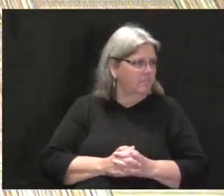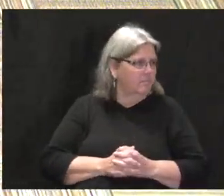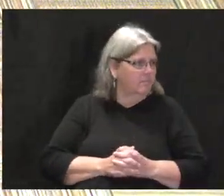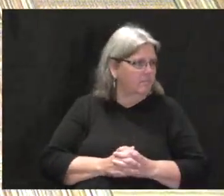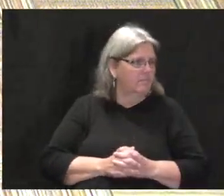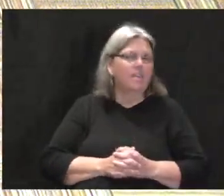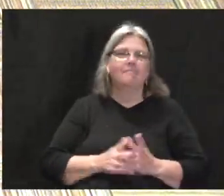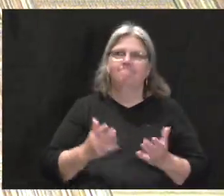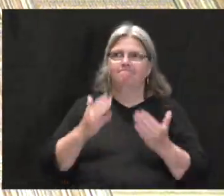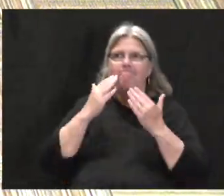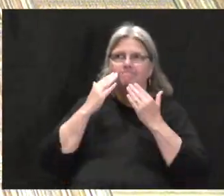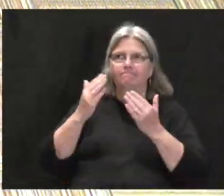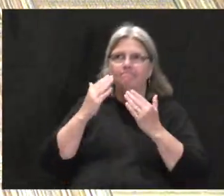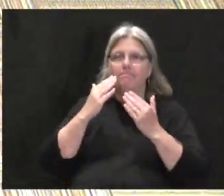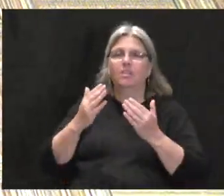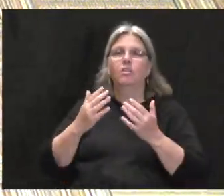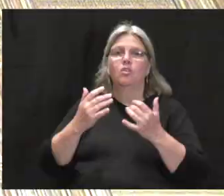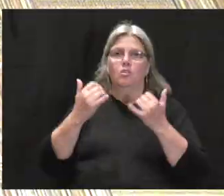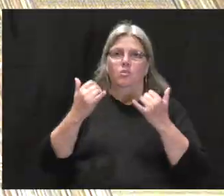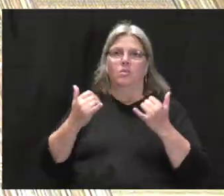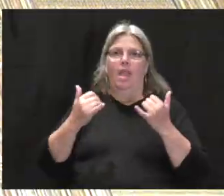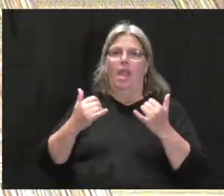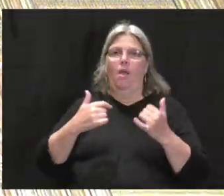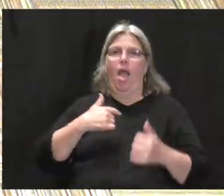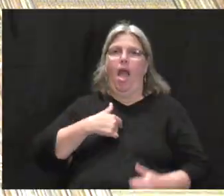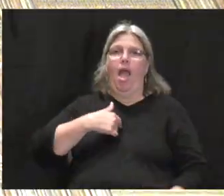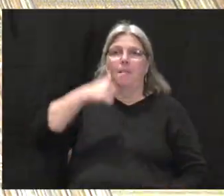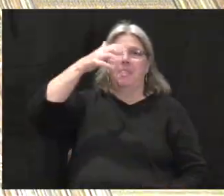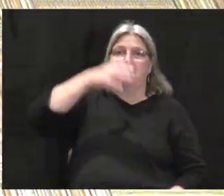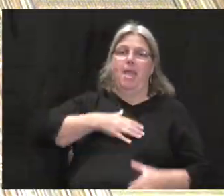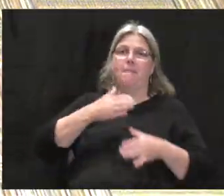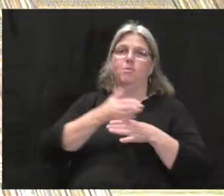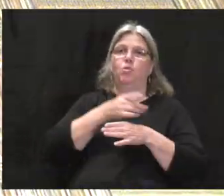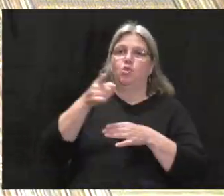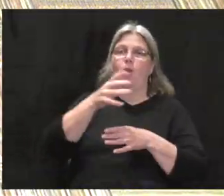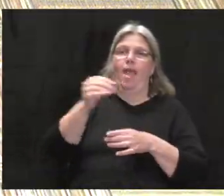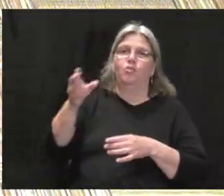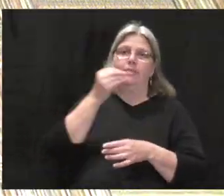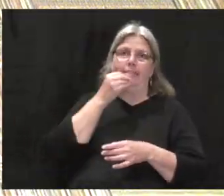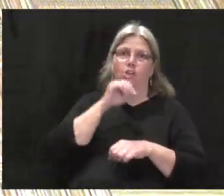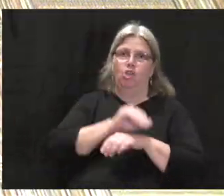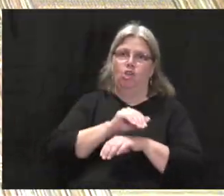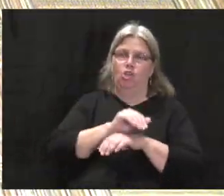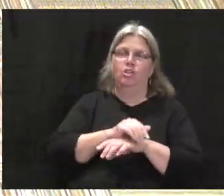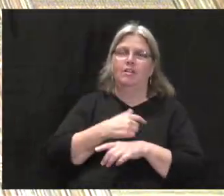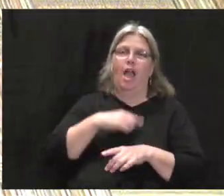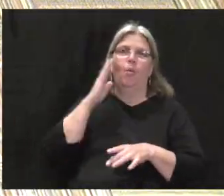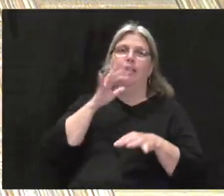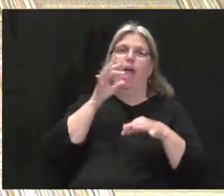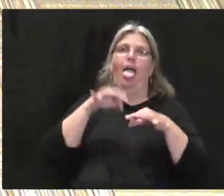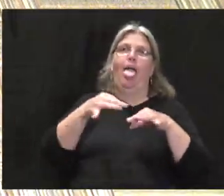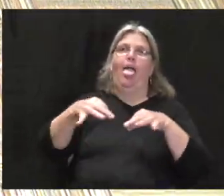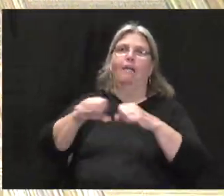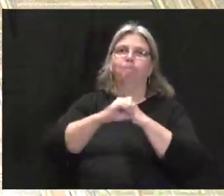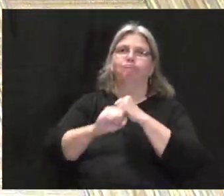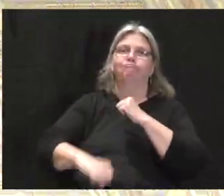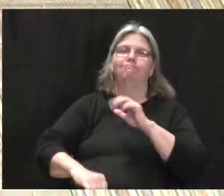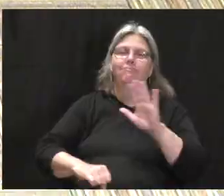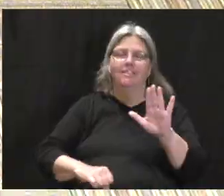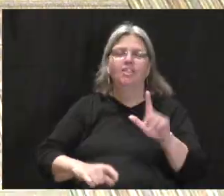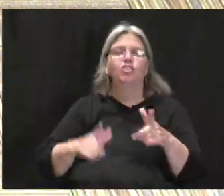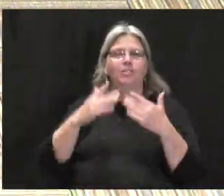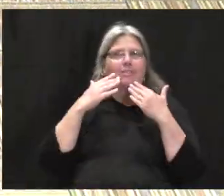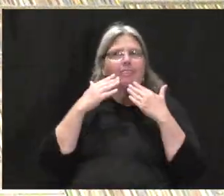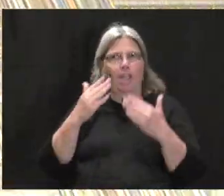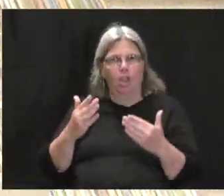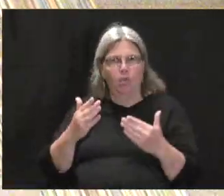you for the feedback that you all gave. I'm glad you all was real. There's nothing wrong about being real. The Sandman will not